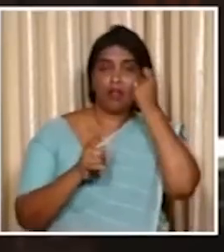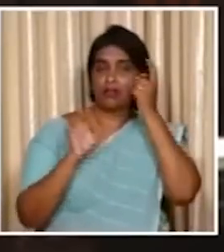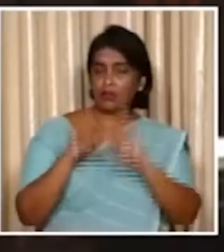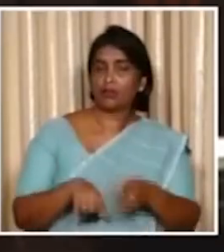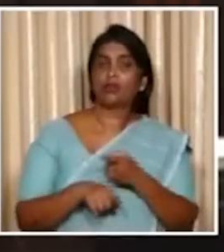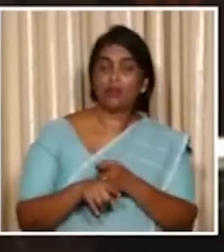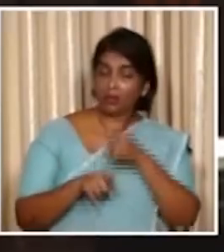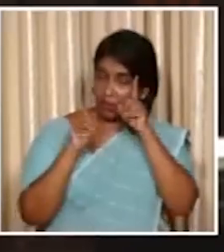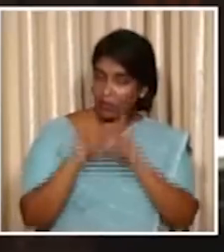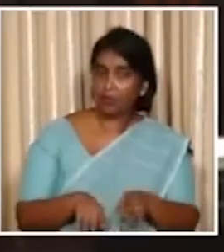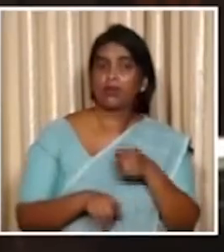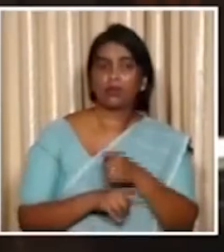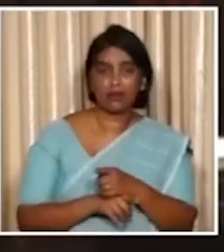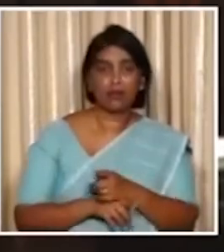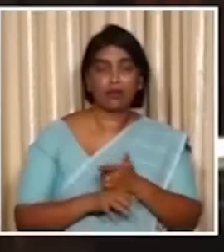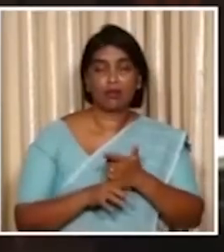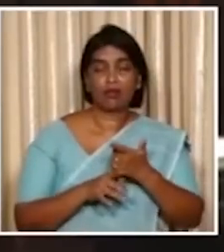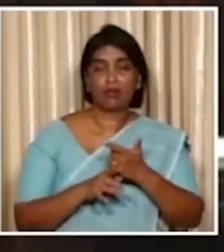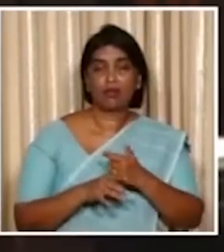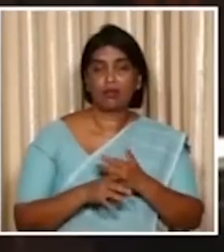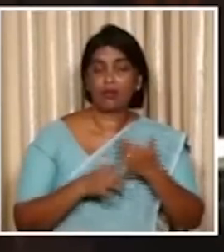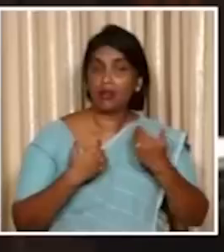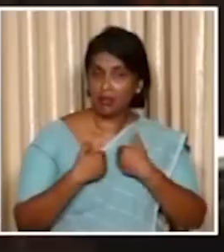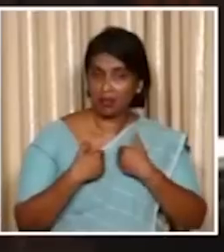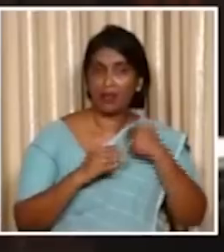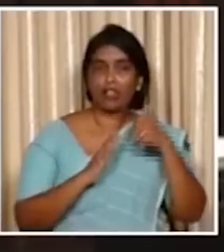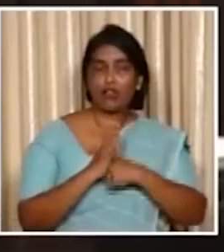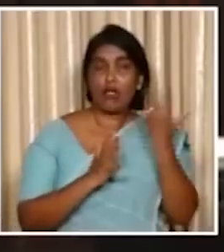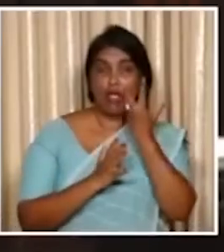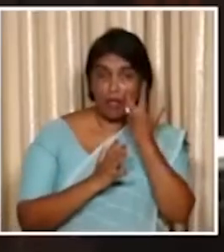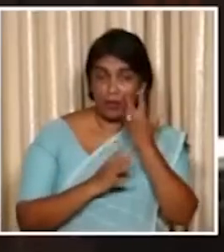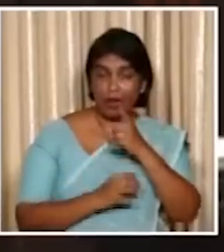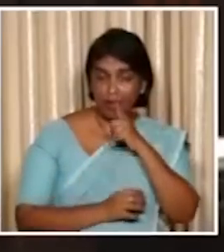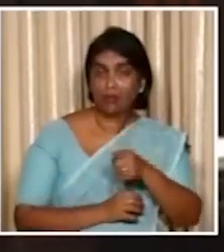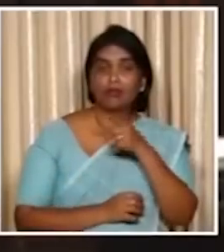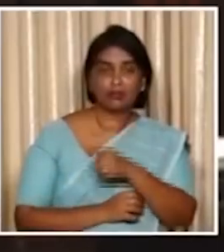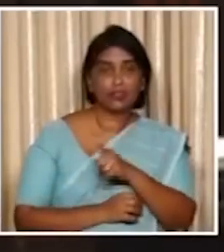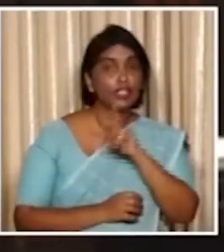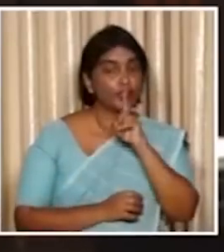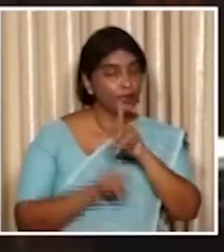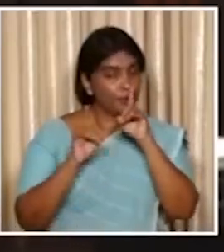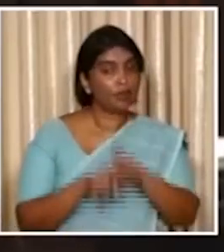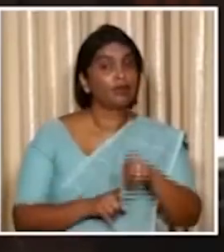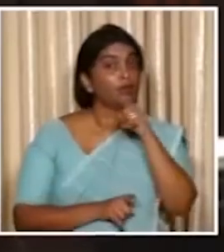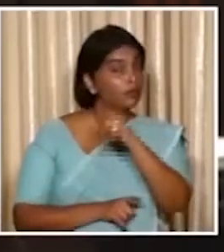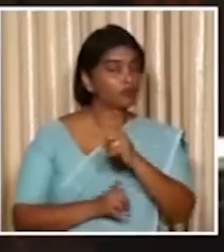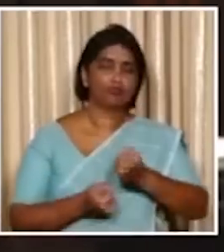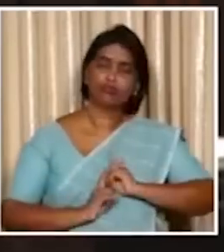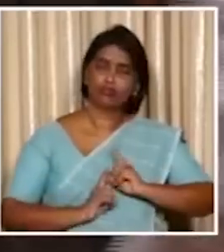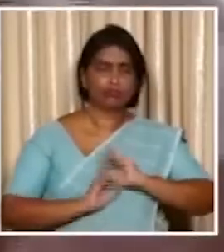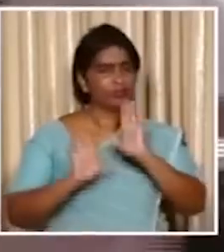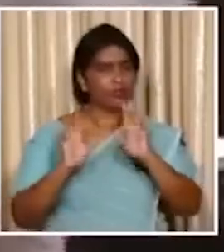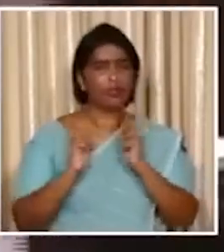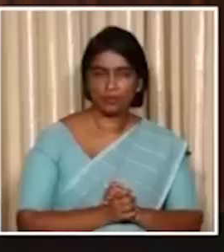you, so people won't see it. This is what you said. As soon as I said South Africa, said that may be your position, but that is not our position. If you